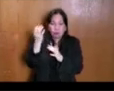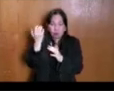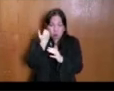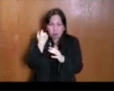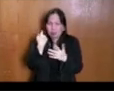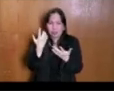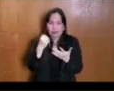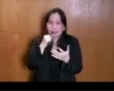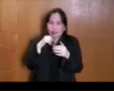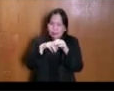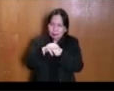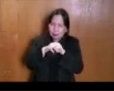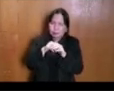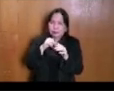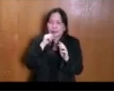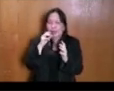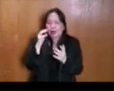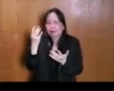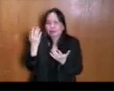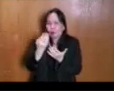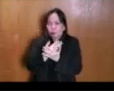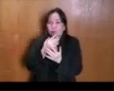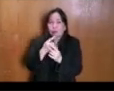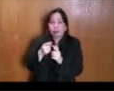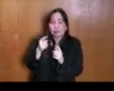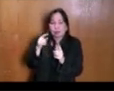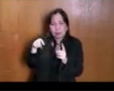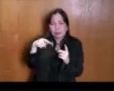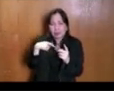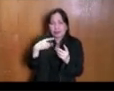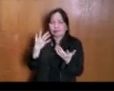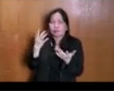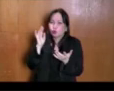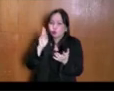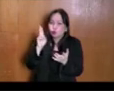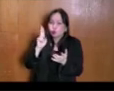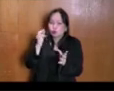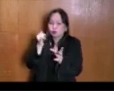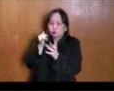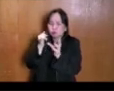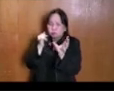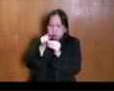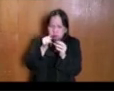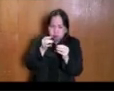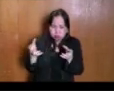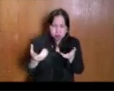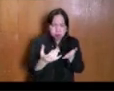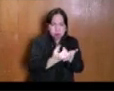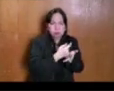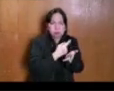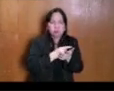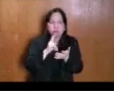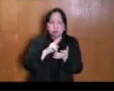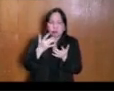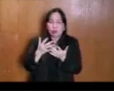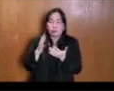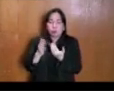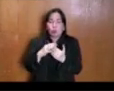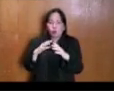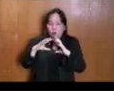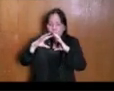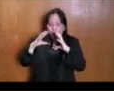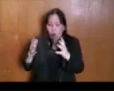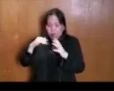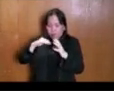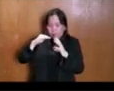non-existent. And when it is available, the data collection is often concentrated in the global north, which could potentially